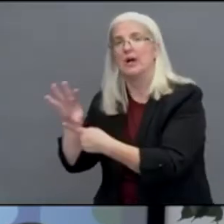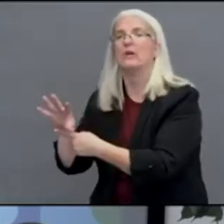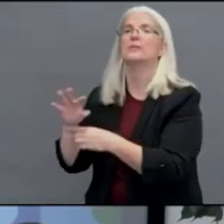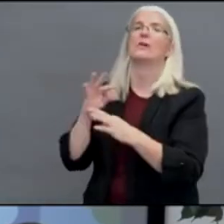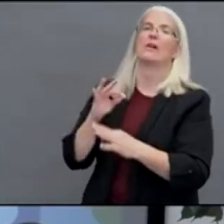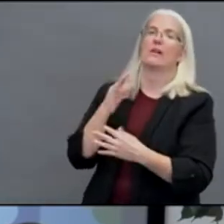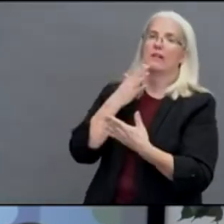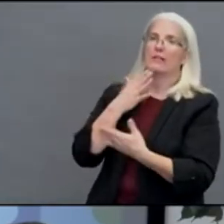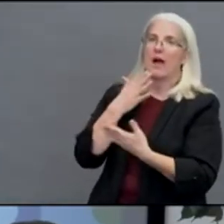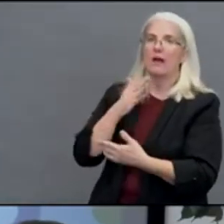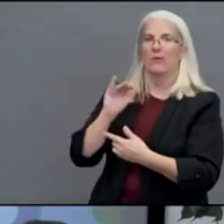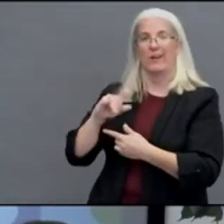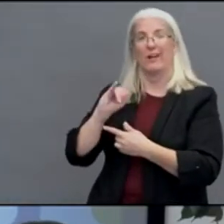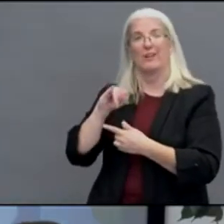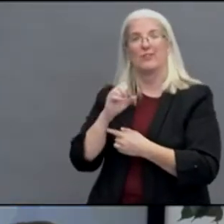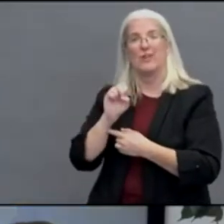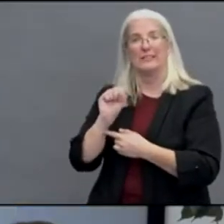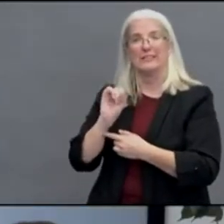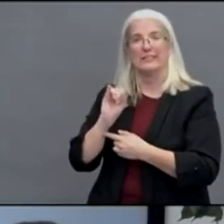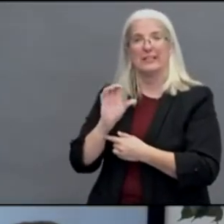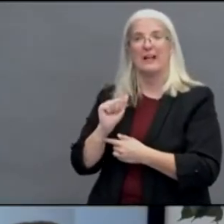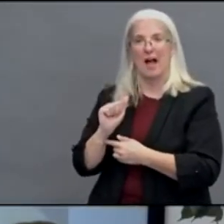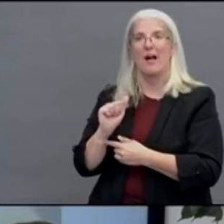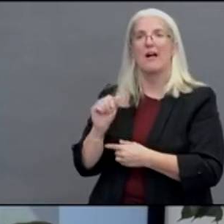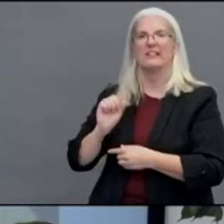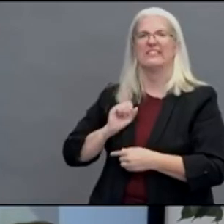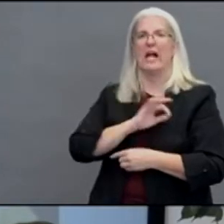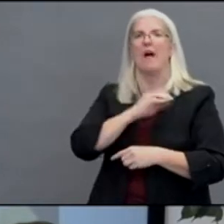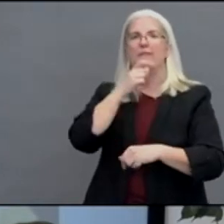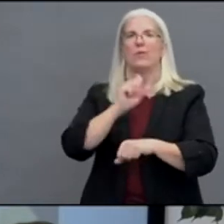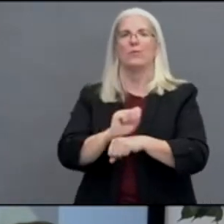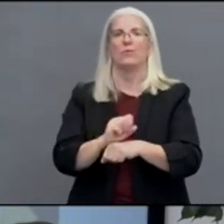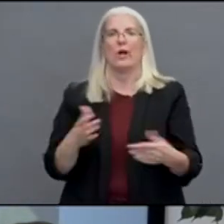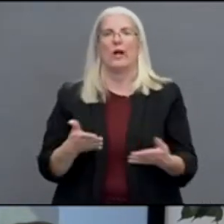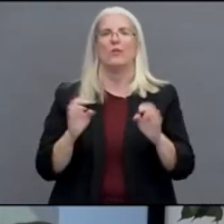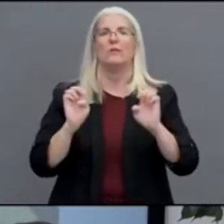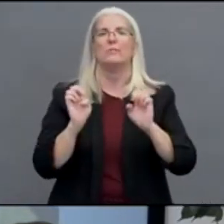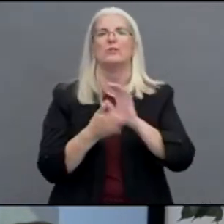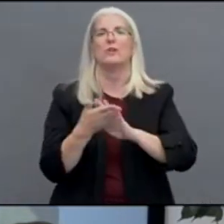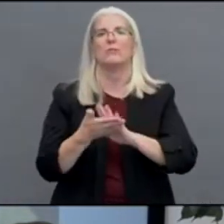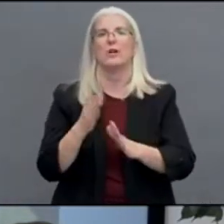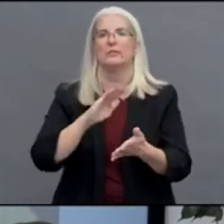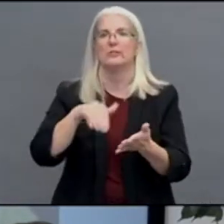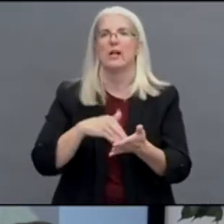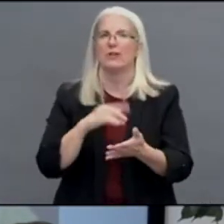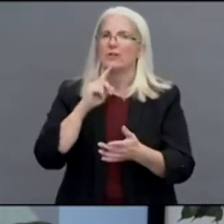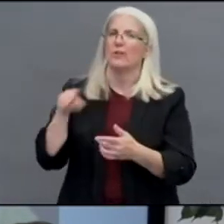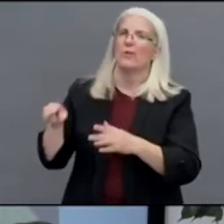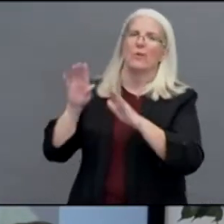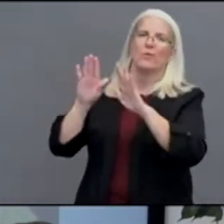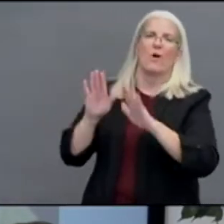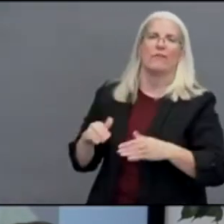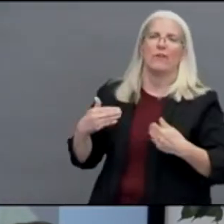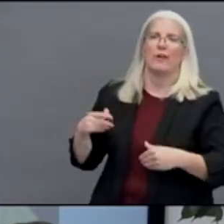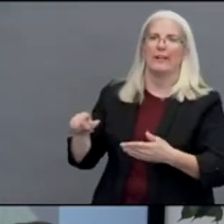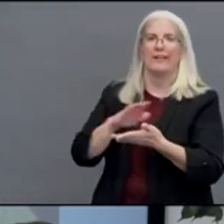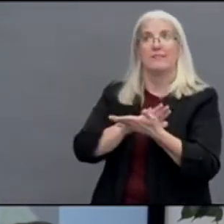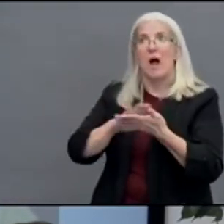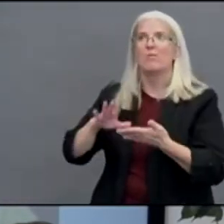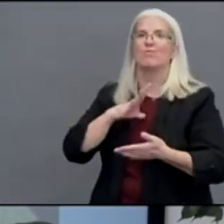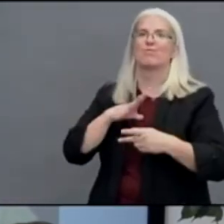Jessica Rocha, one of our staff here. She's staff. great, and she was very kind to allow us